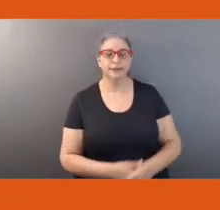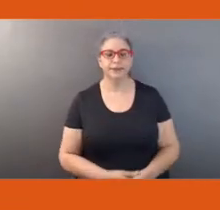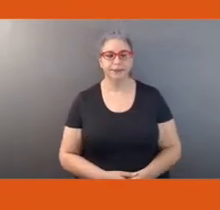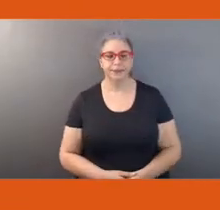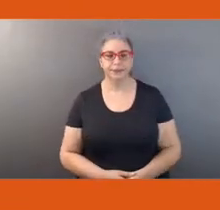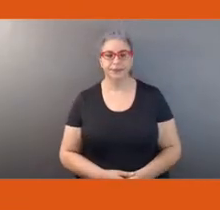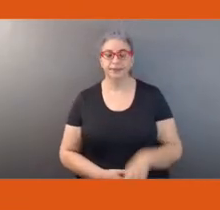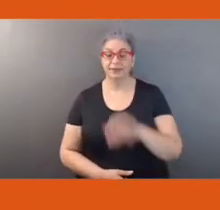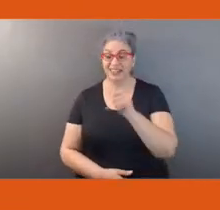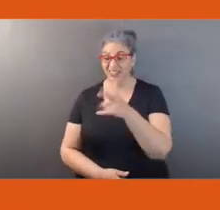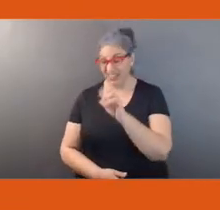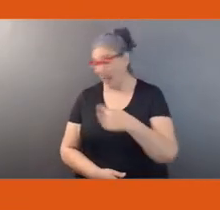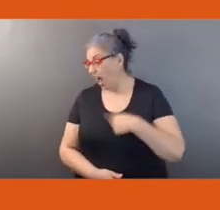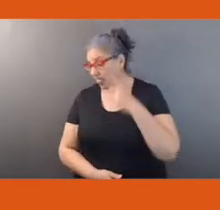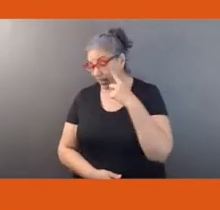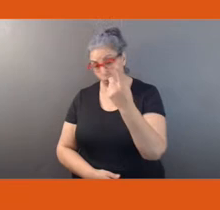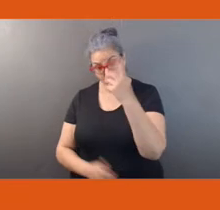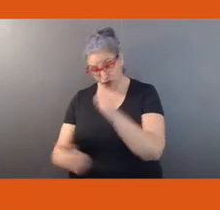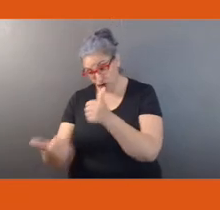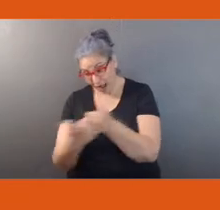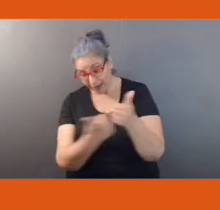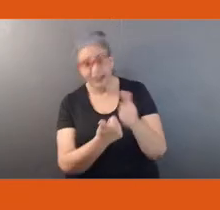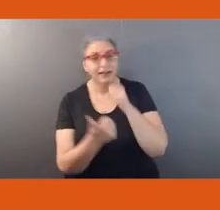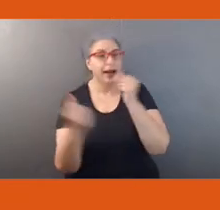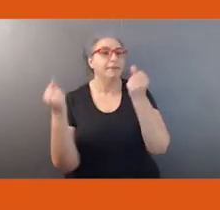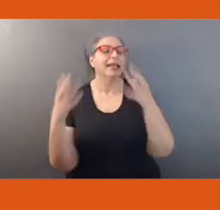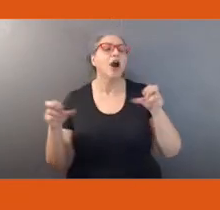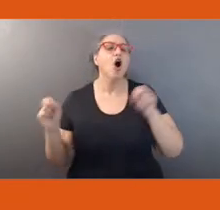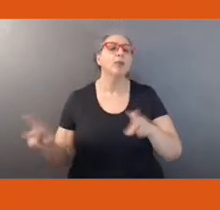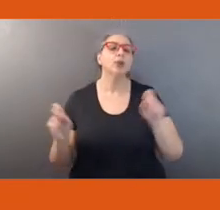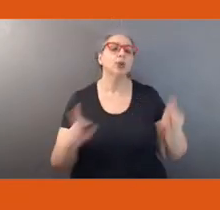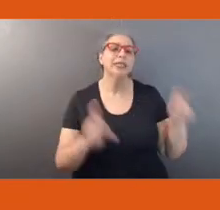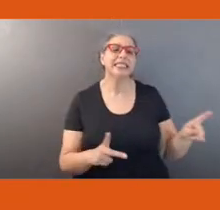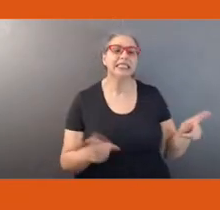of the challenges might be that there just aren't a lot of opportunities